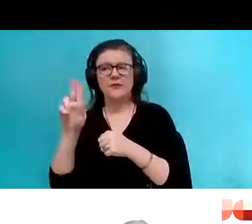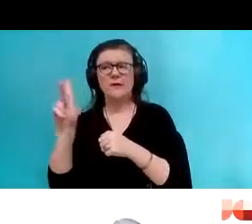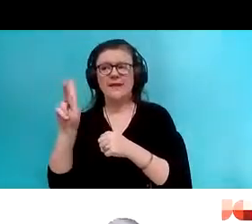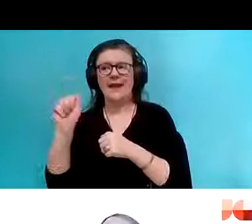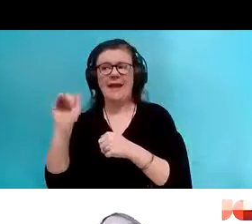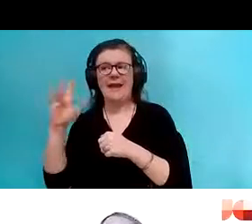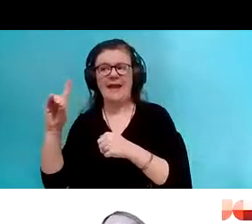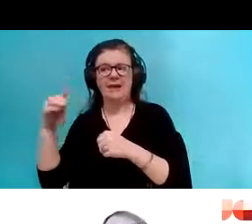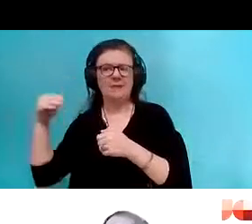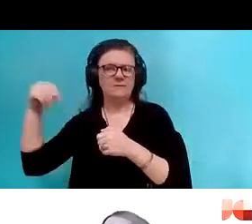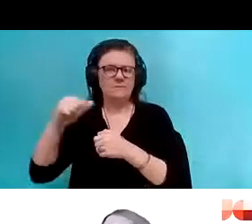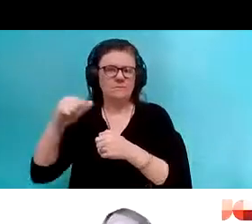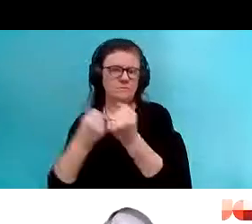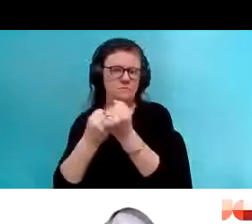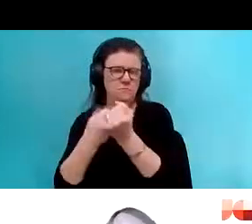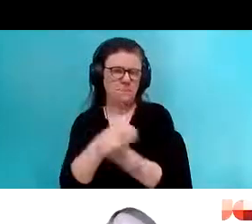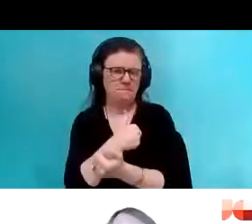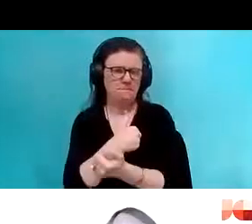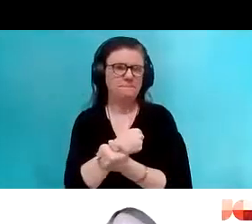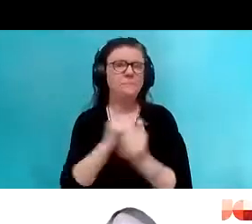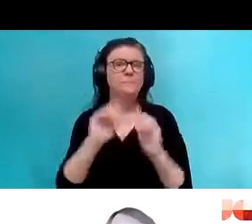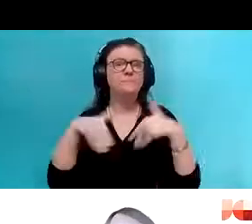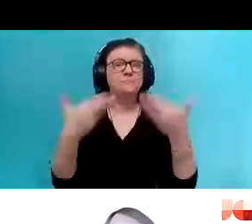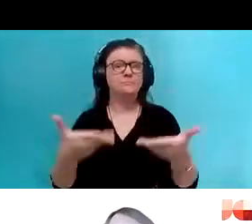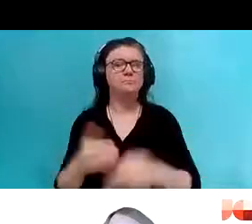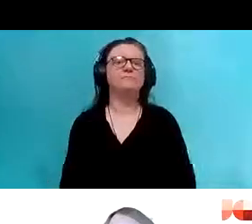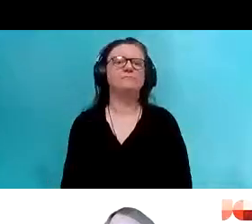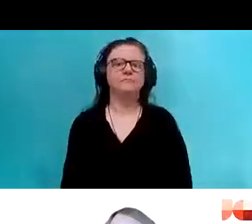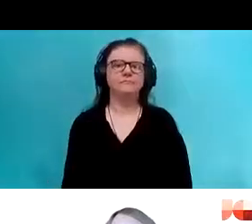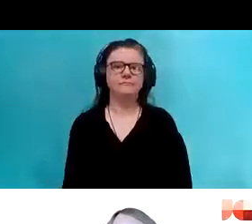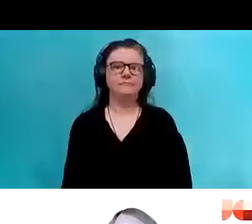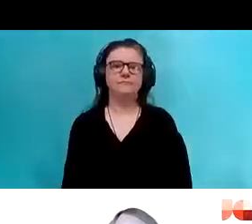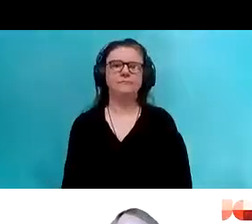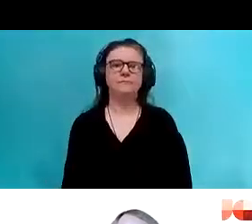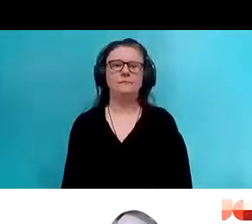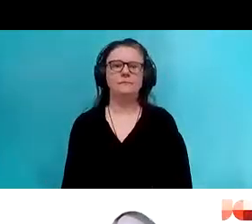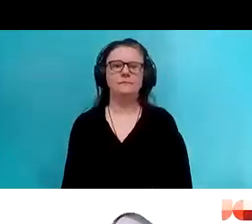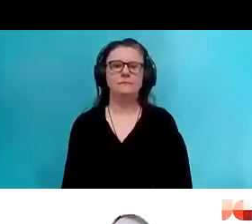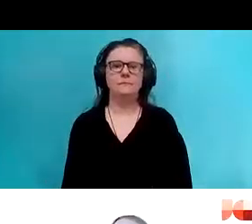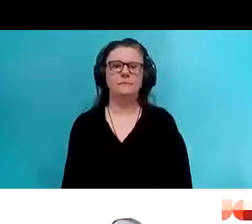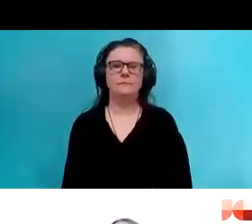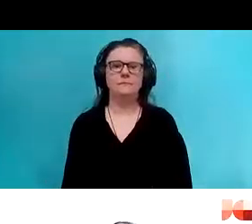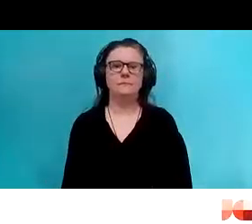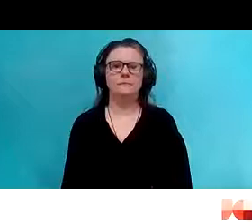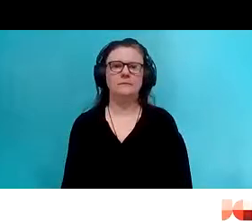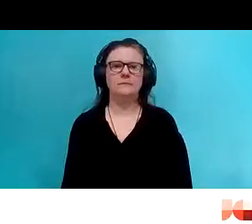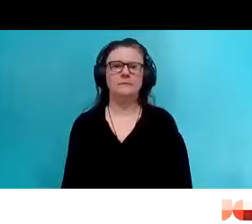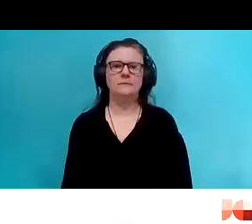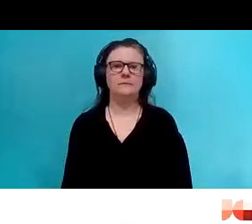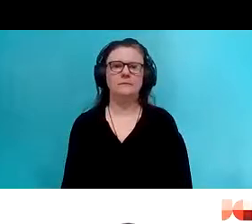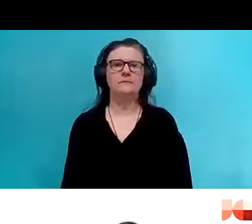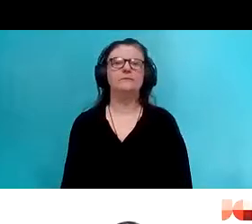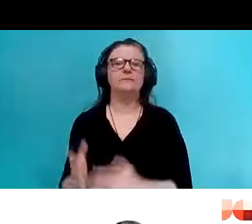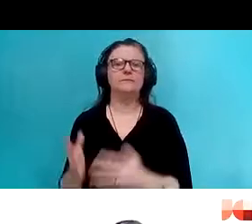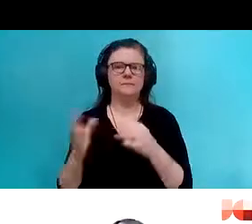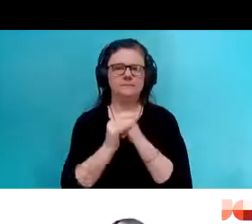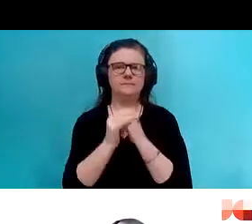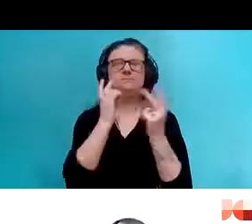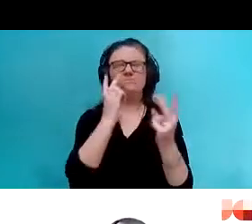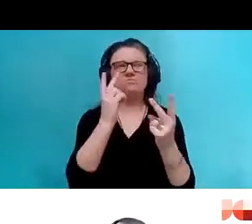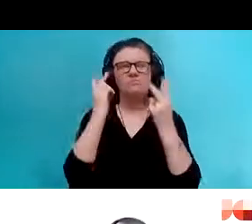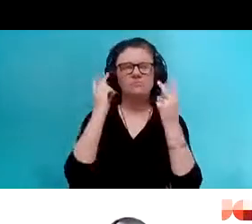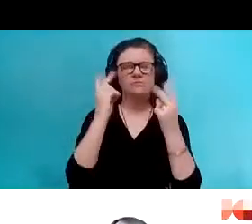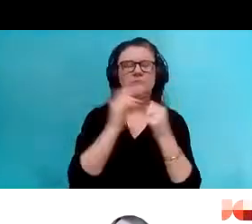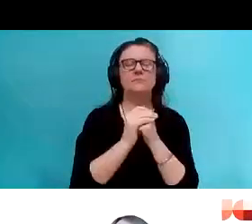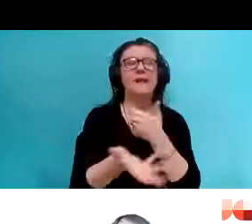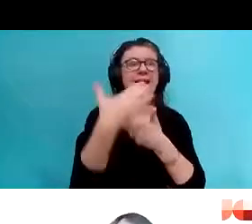So if I can flick to the next slide, please. So a quick reflection on why